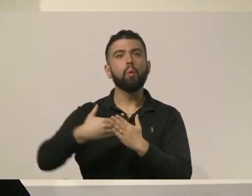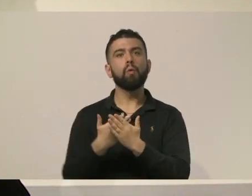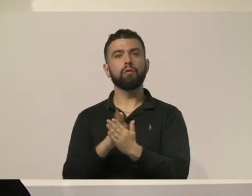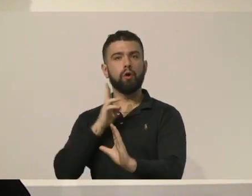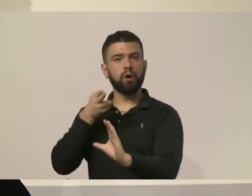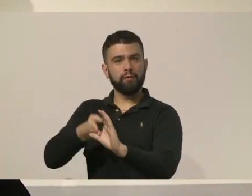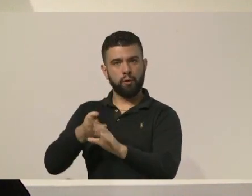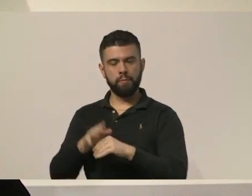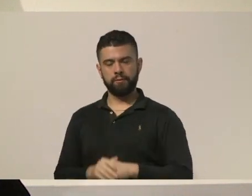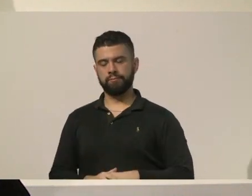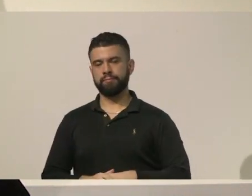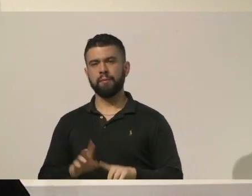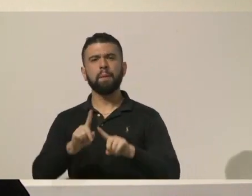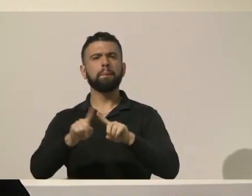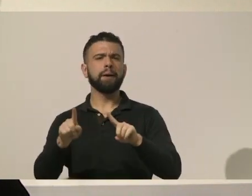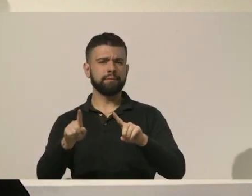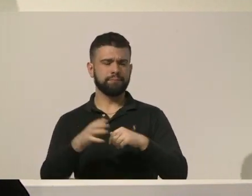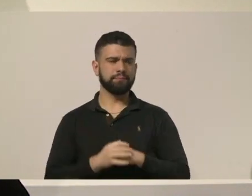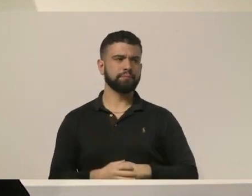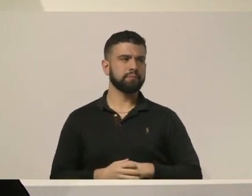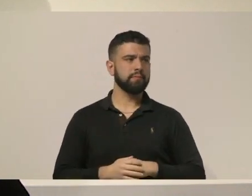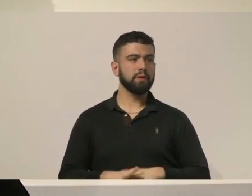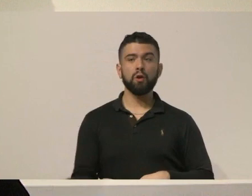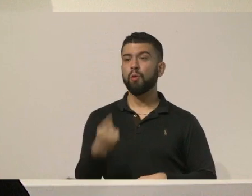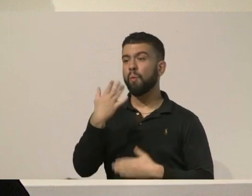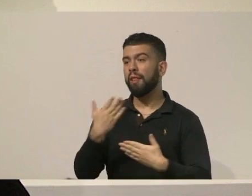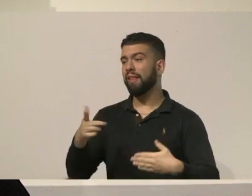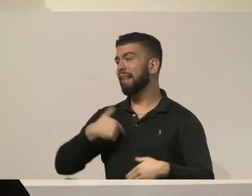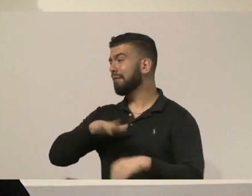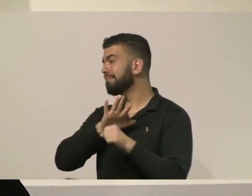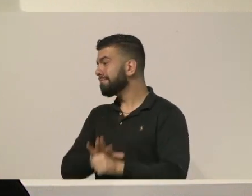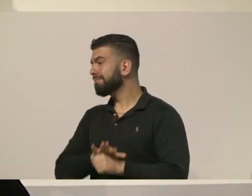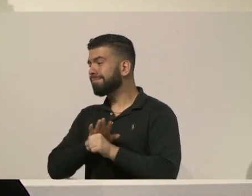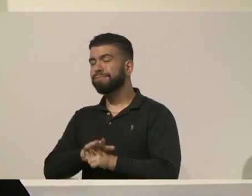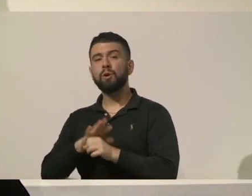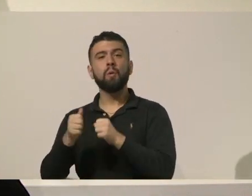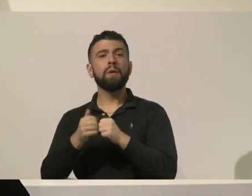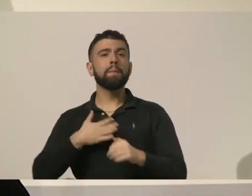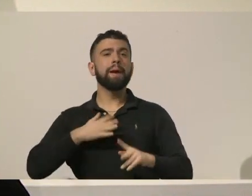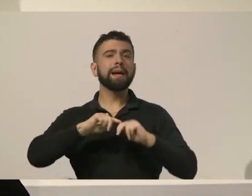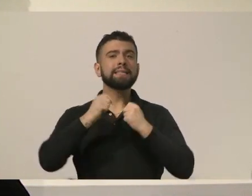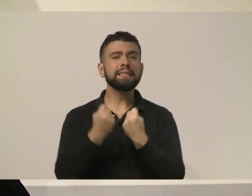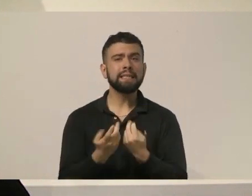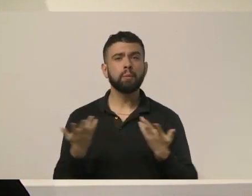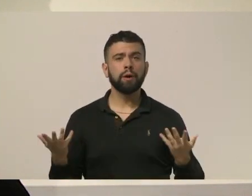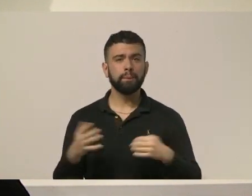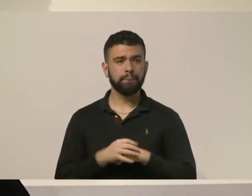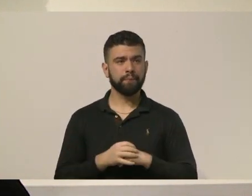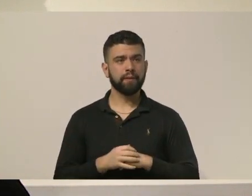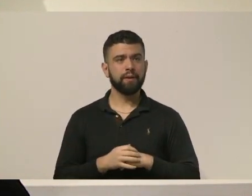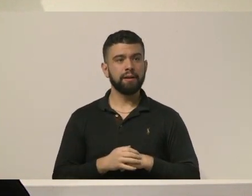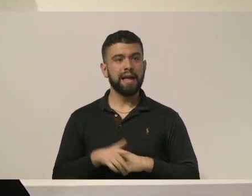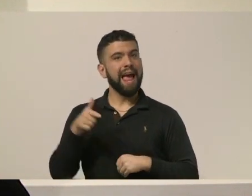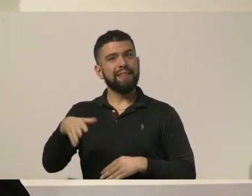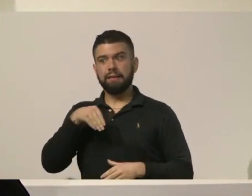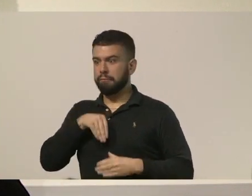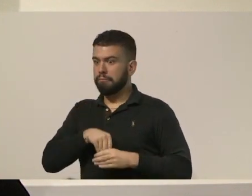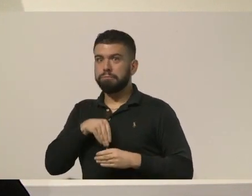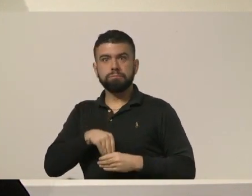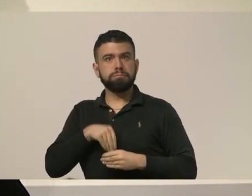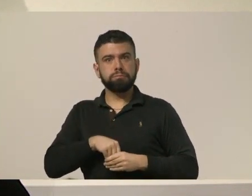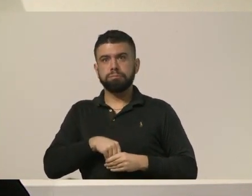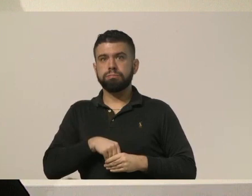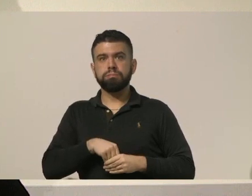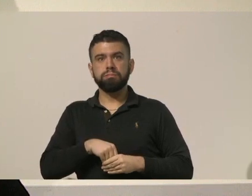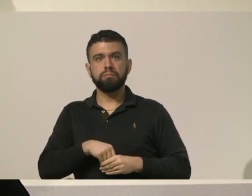But really, above all, the one thing that I've been stressing with my team, and I think is already kind of core in their being,